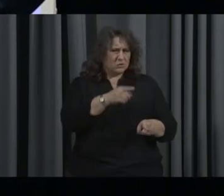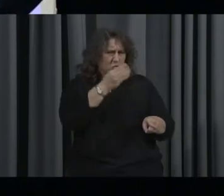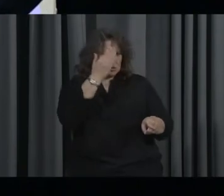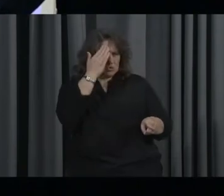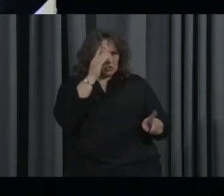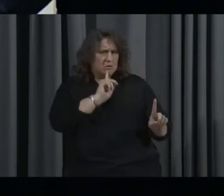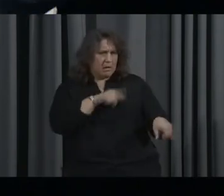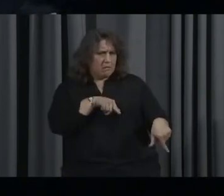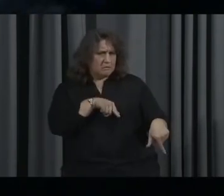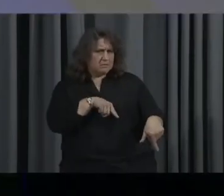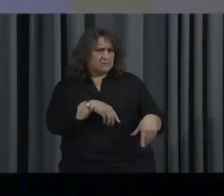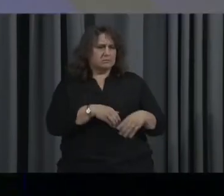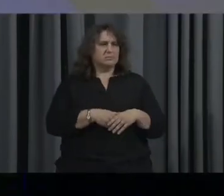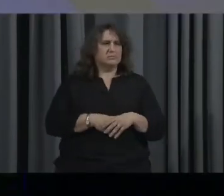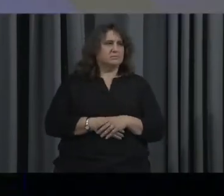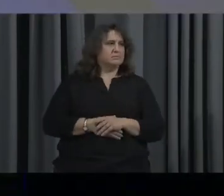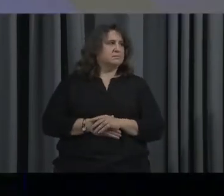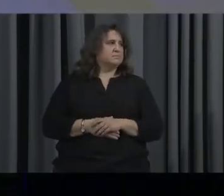Let's see.